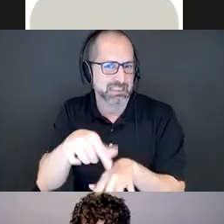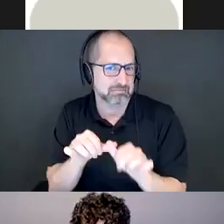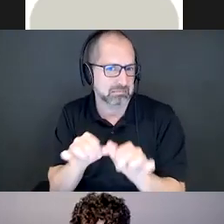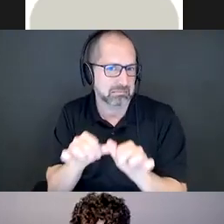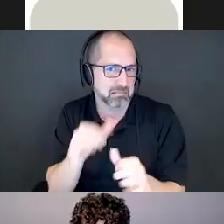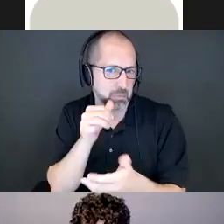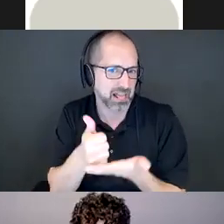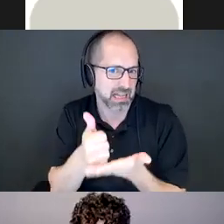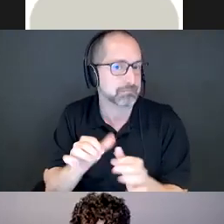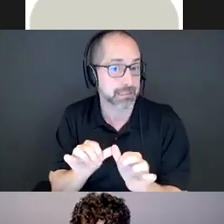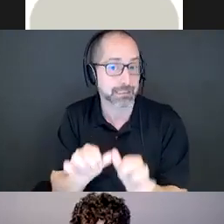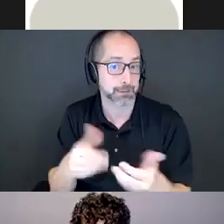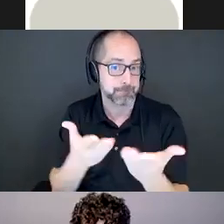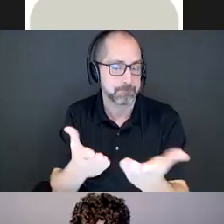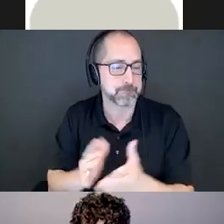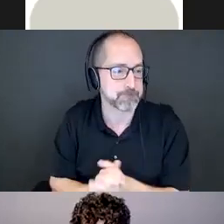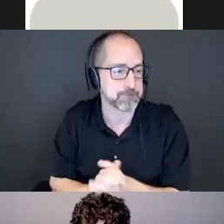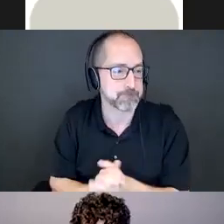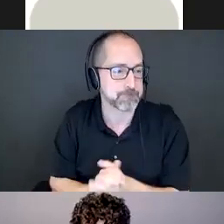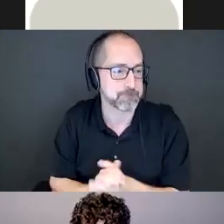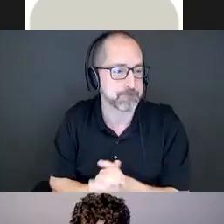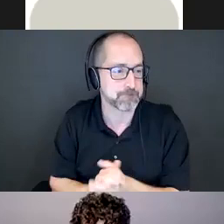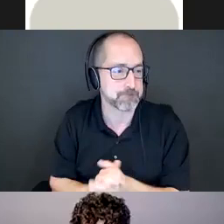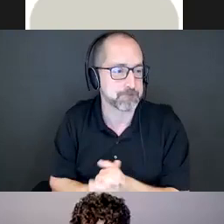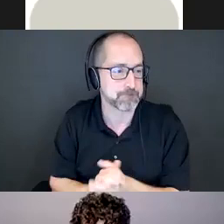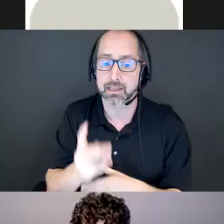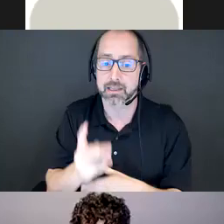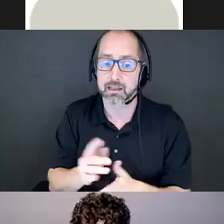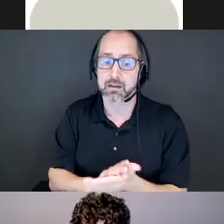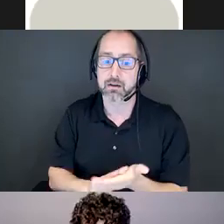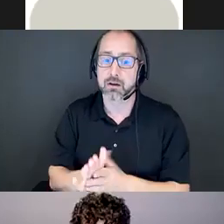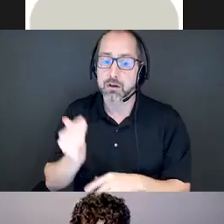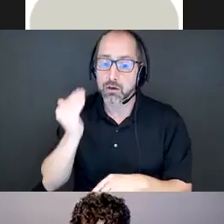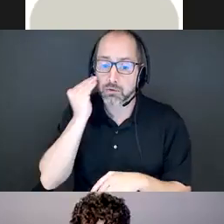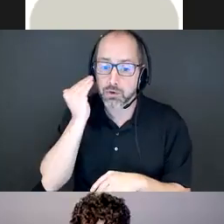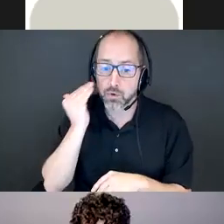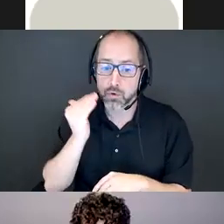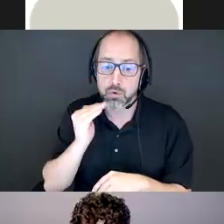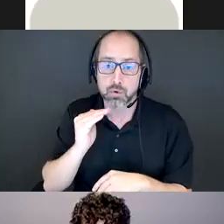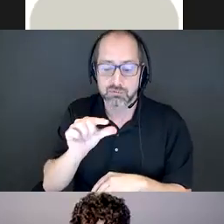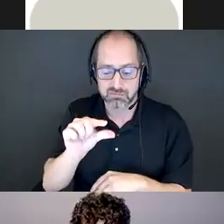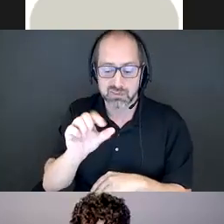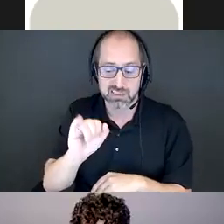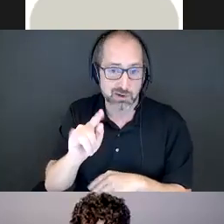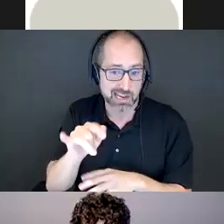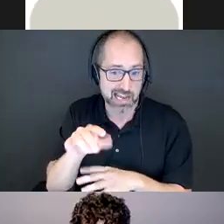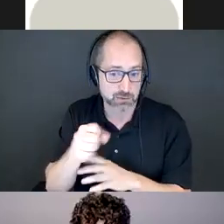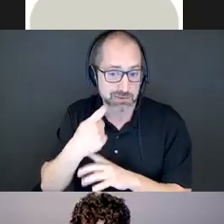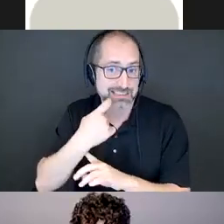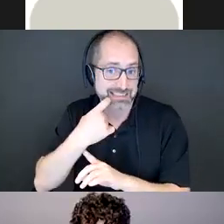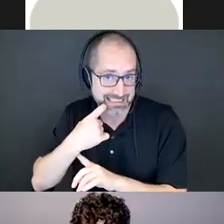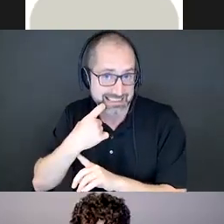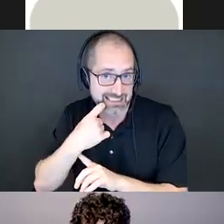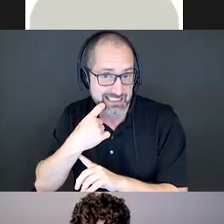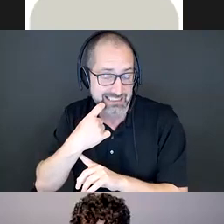Okay. So we know that it's overlooked in geriatrics and addictions literature, and there